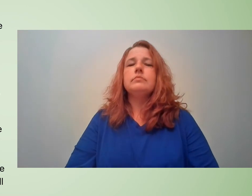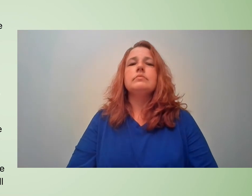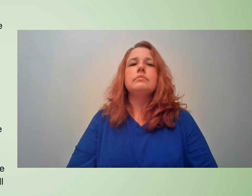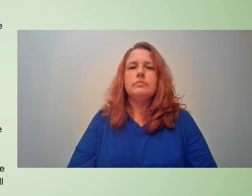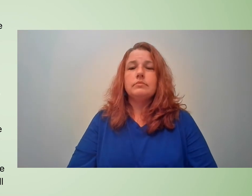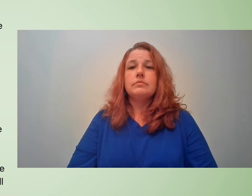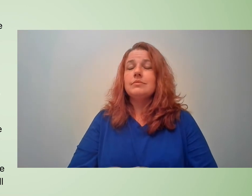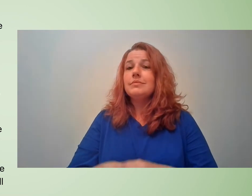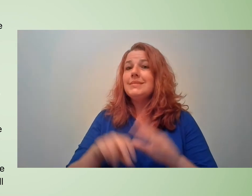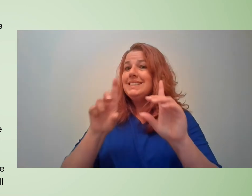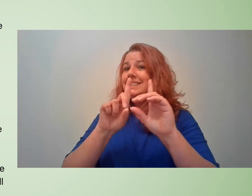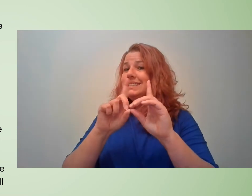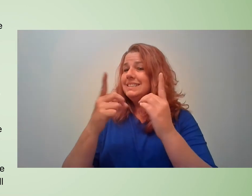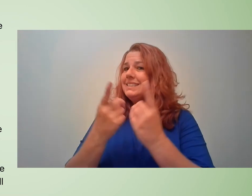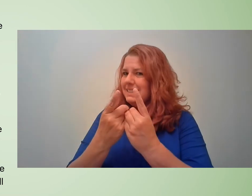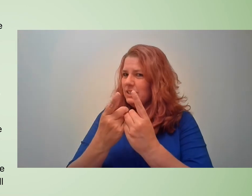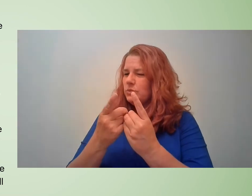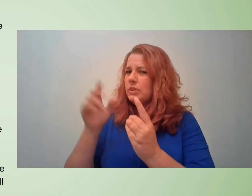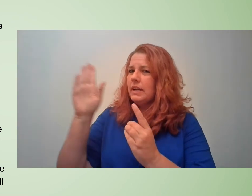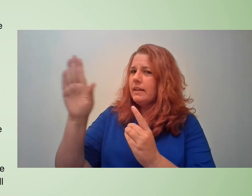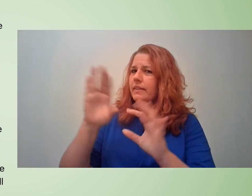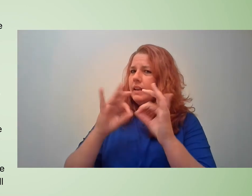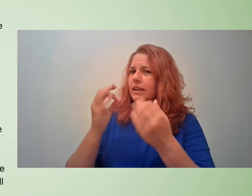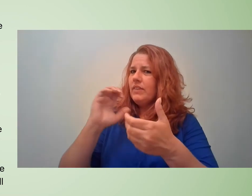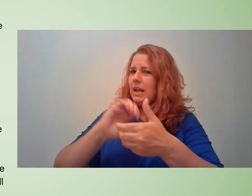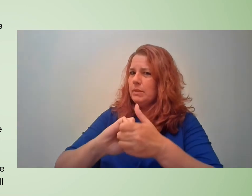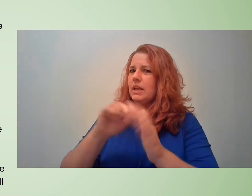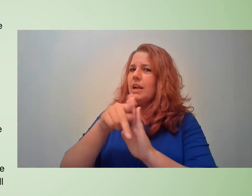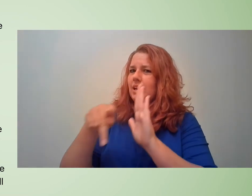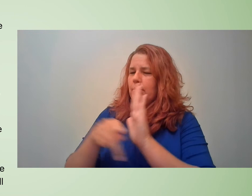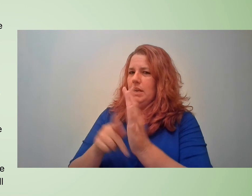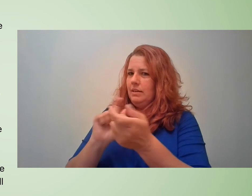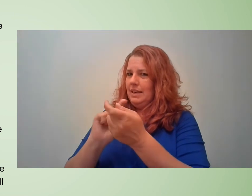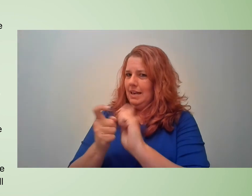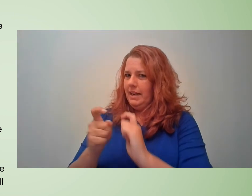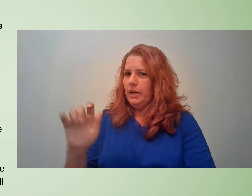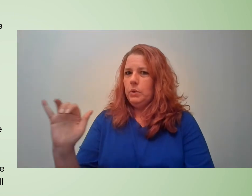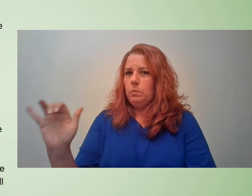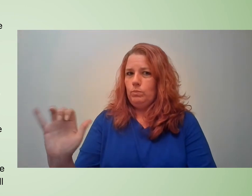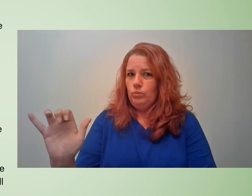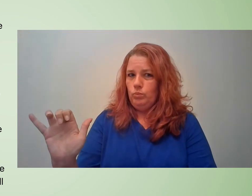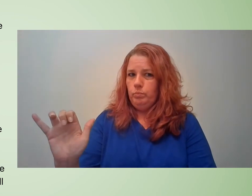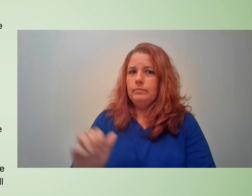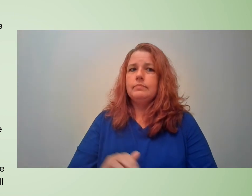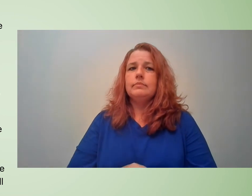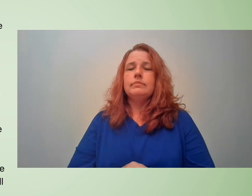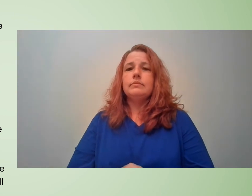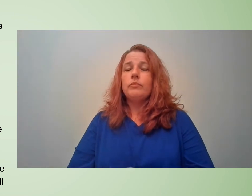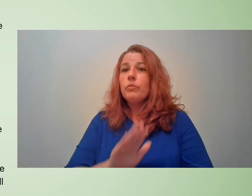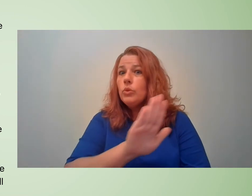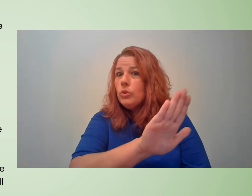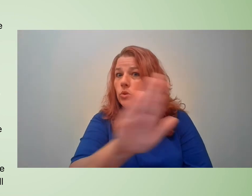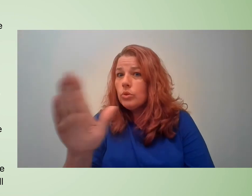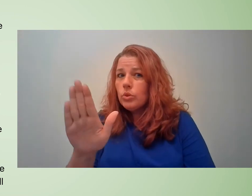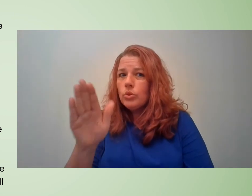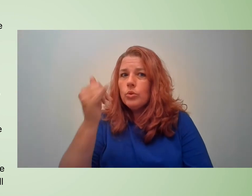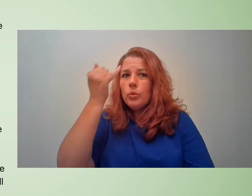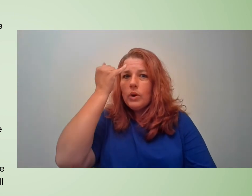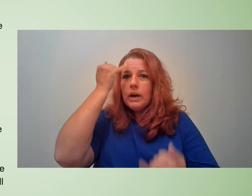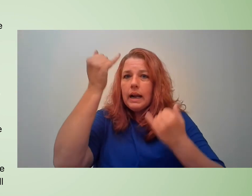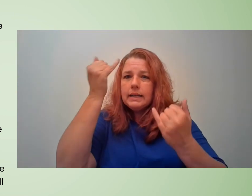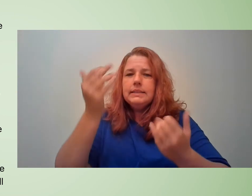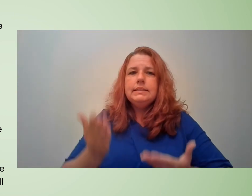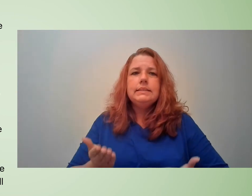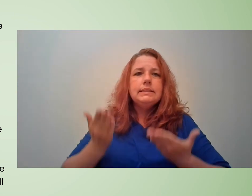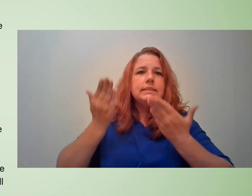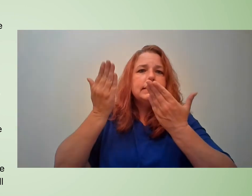policy. Your ideas and suggestions are critical to this process. You can share your ideas during the parent input meeting on registration